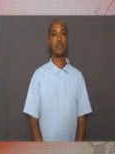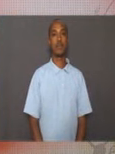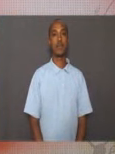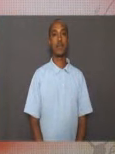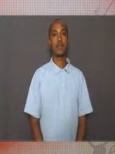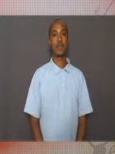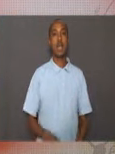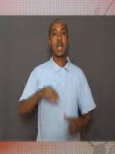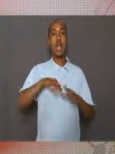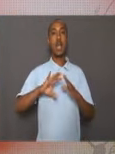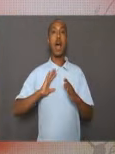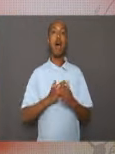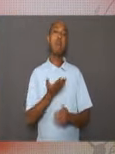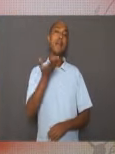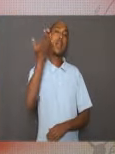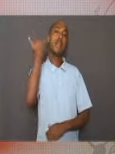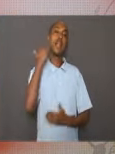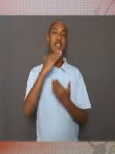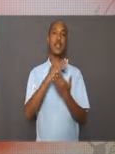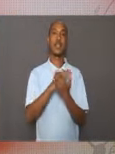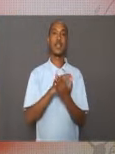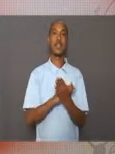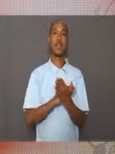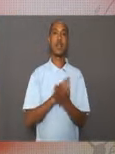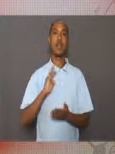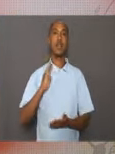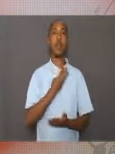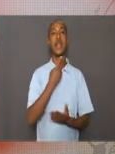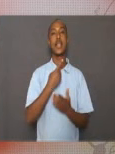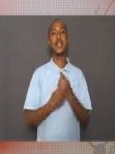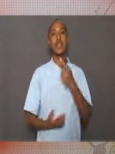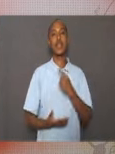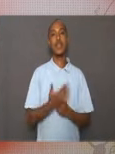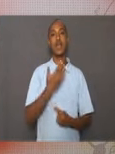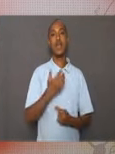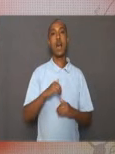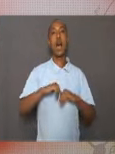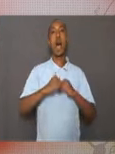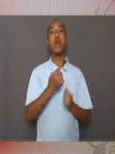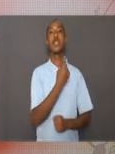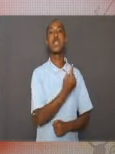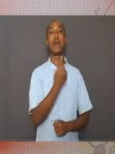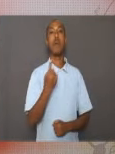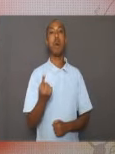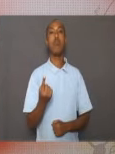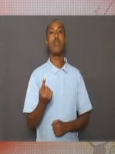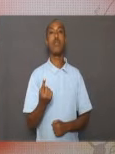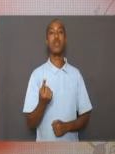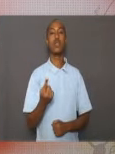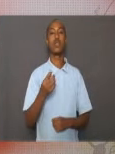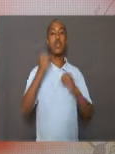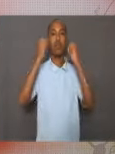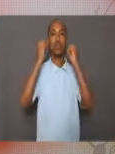In our previous lesson, we discussed how some of the